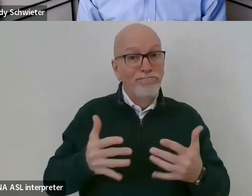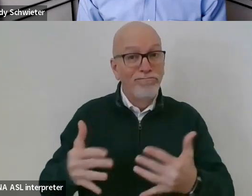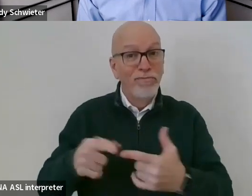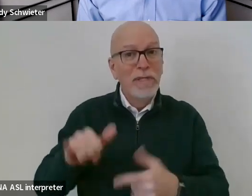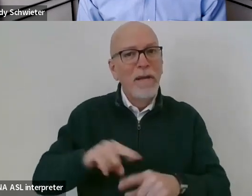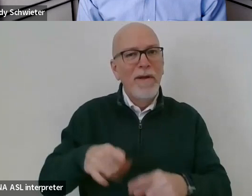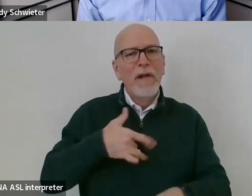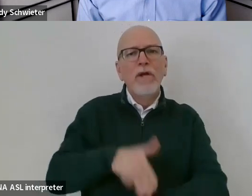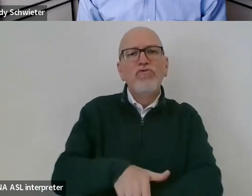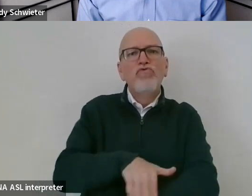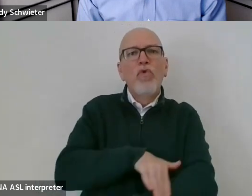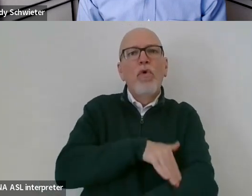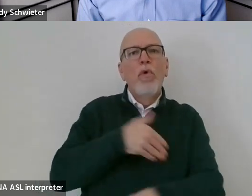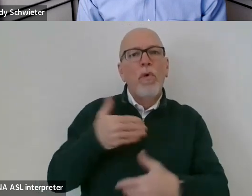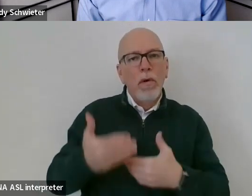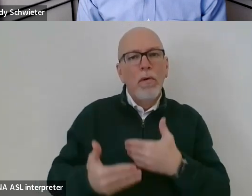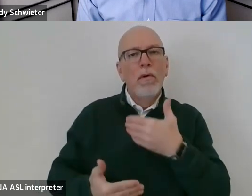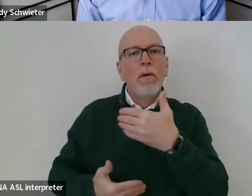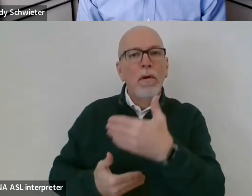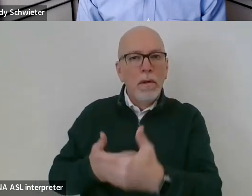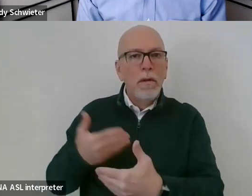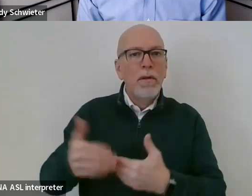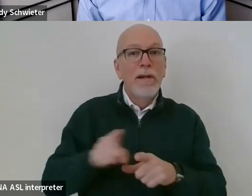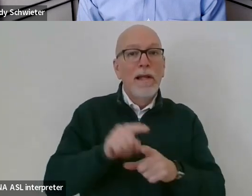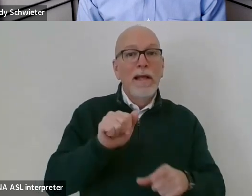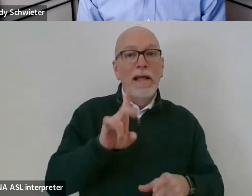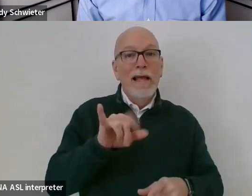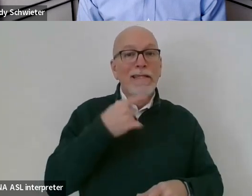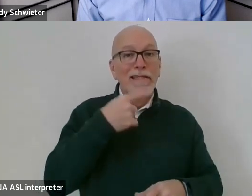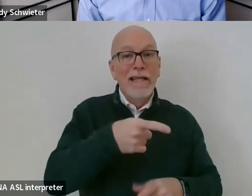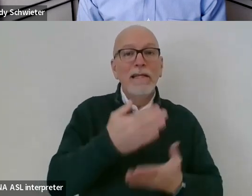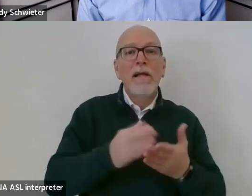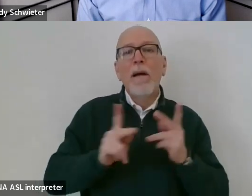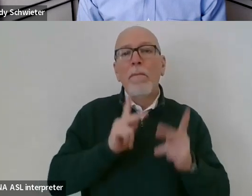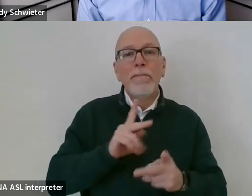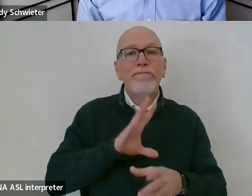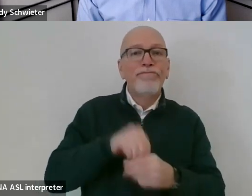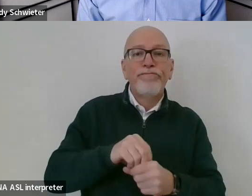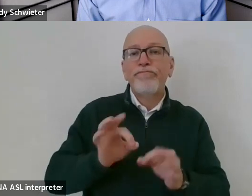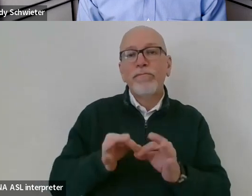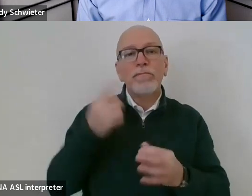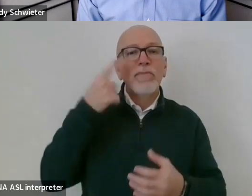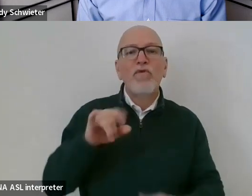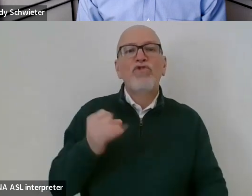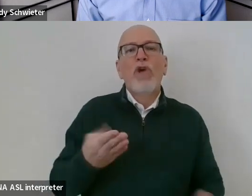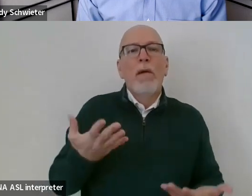slow moving target. And as Andy puts it, there are people who are in it just for the